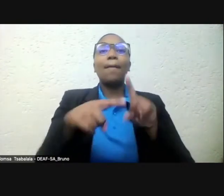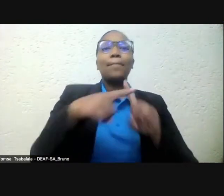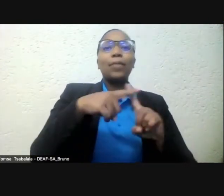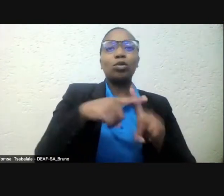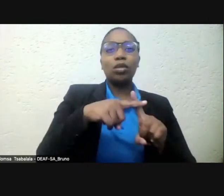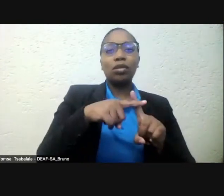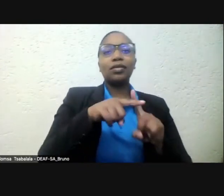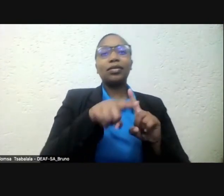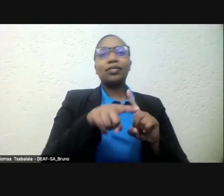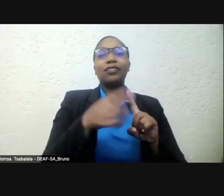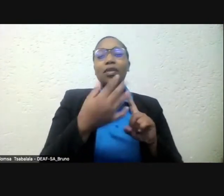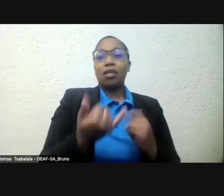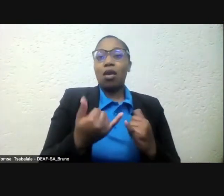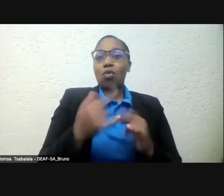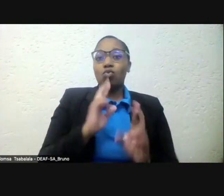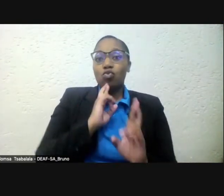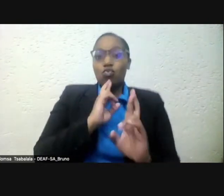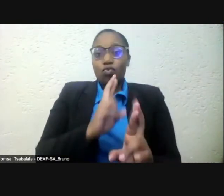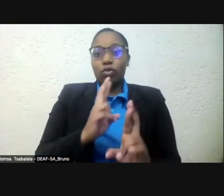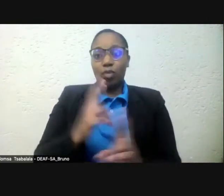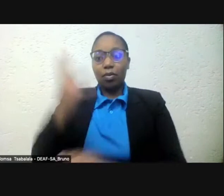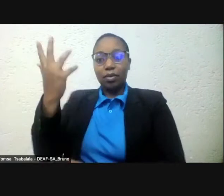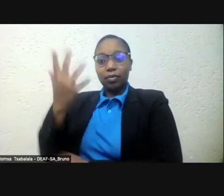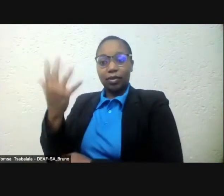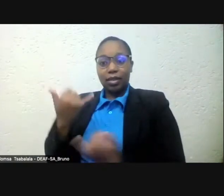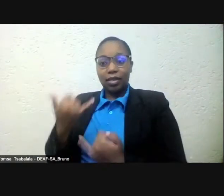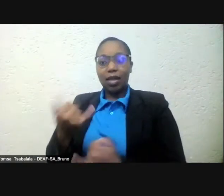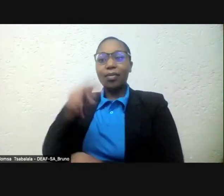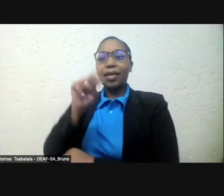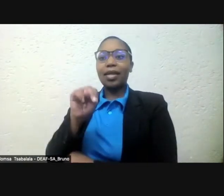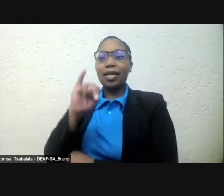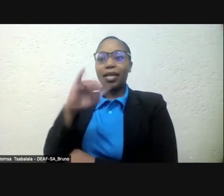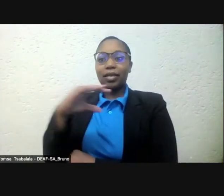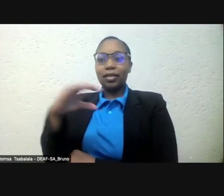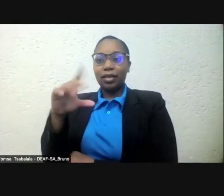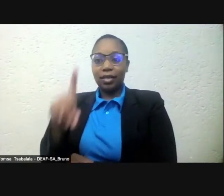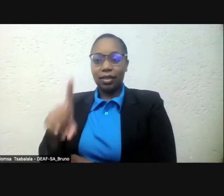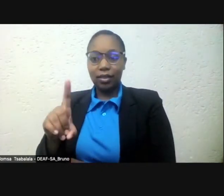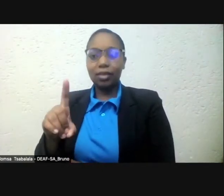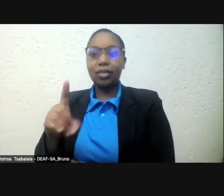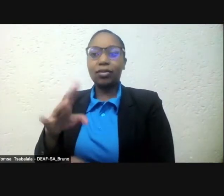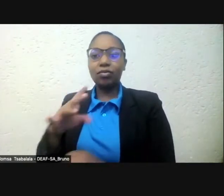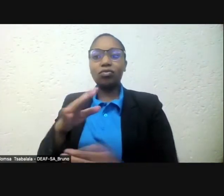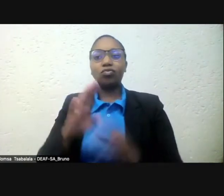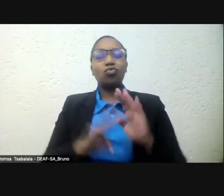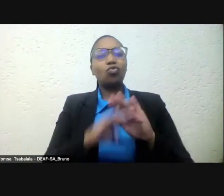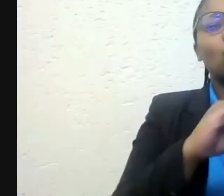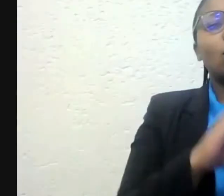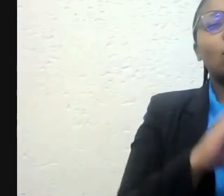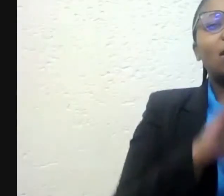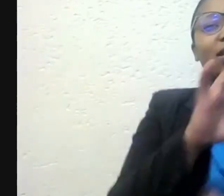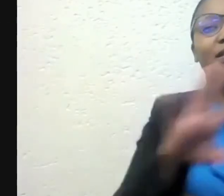presented now by the NICD, it has increased to 34%.